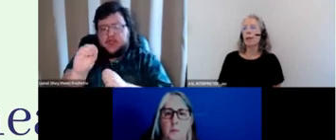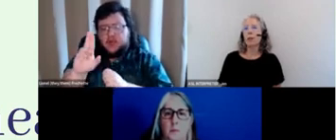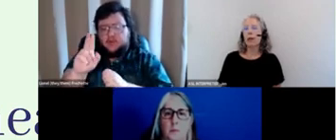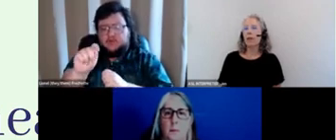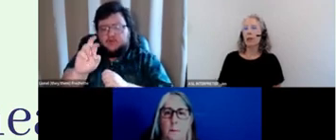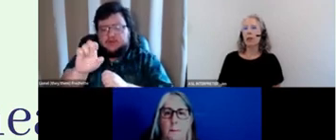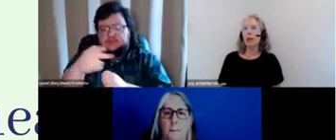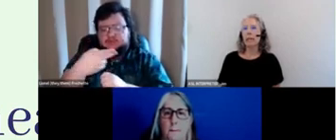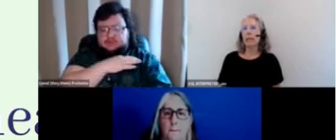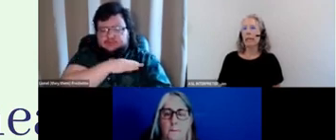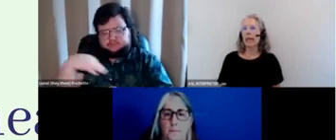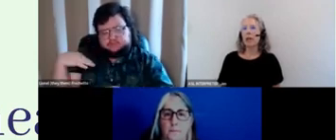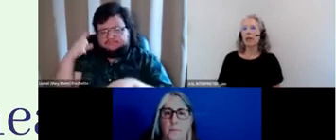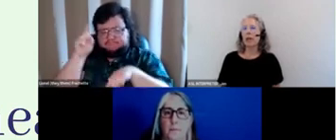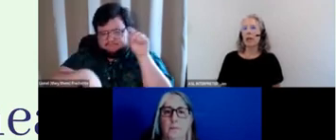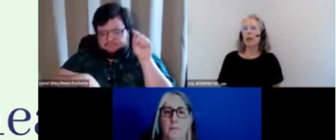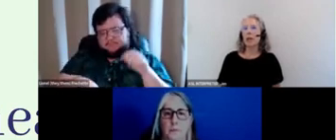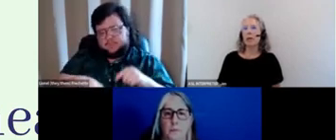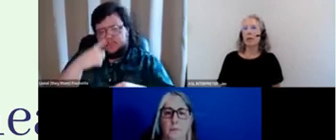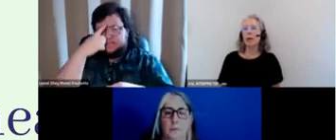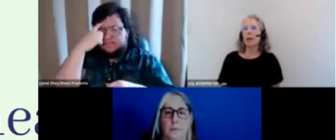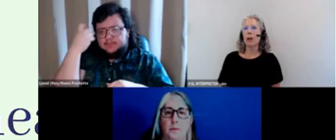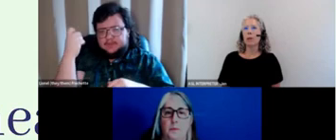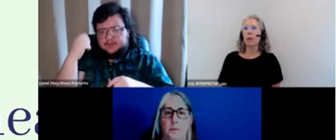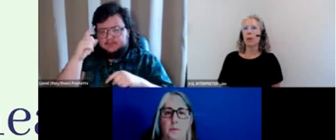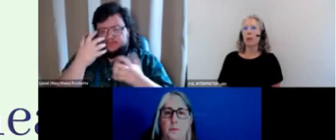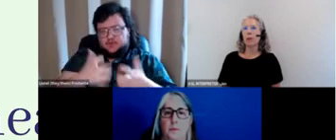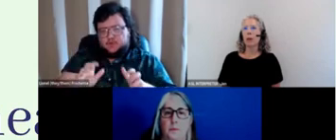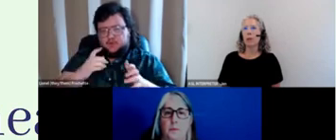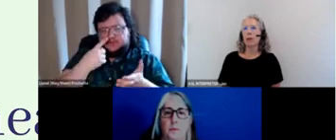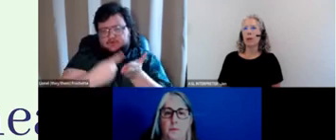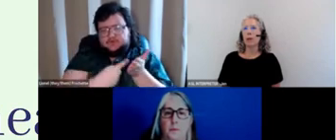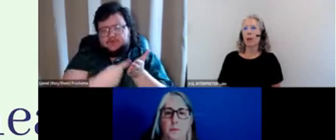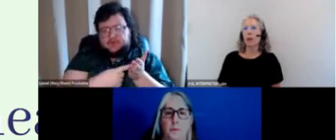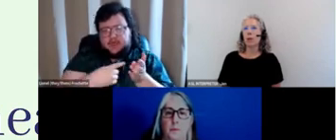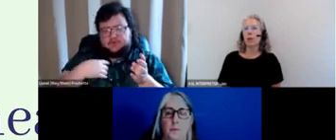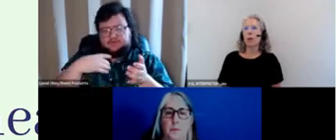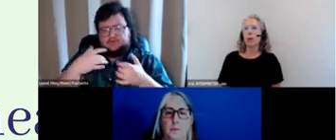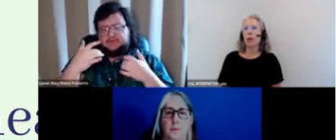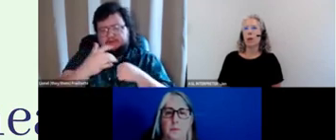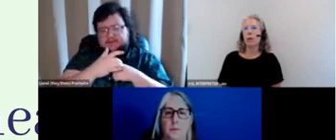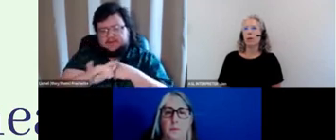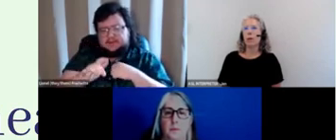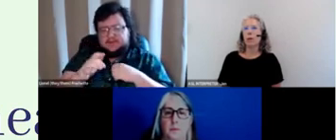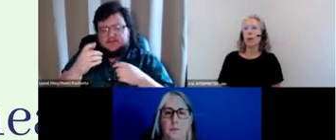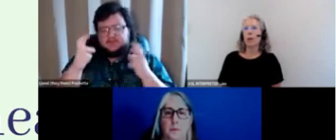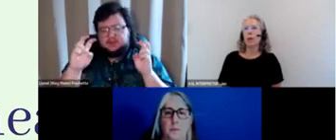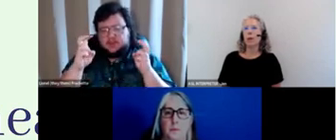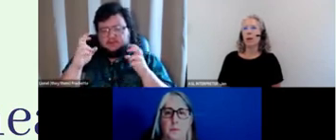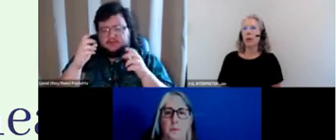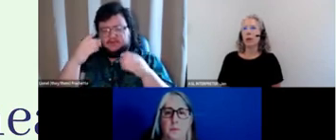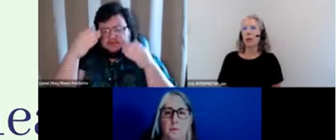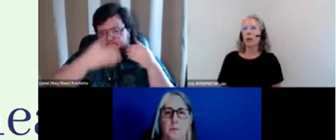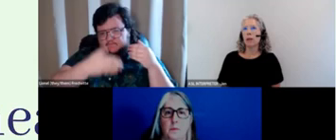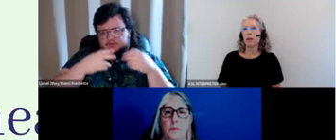like, someone might have children they need to take care of, and so therefore they are not able to show up for an appointment, or they might not